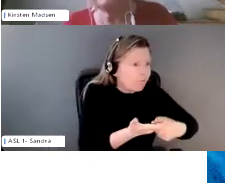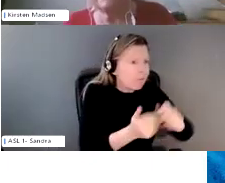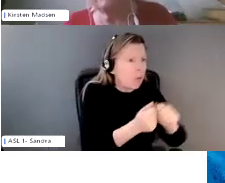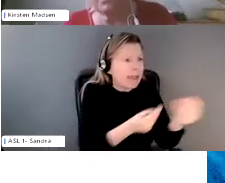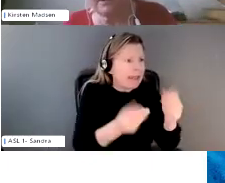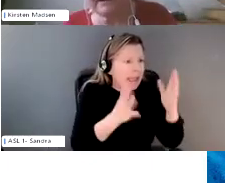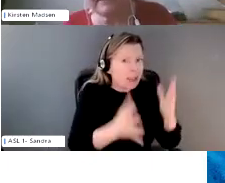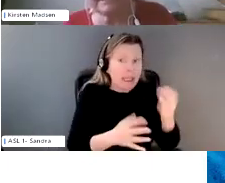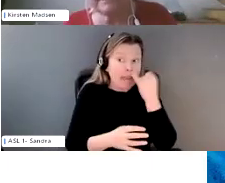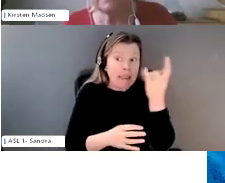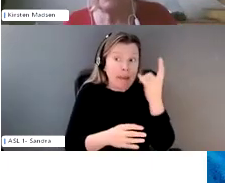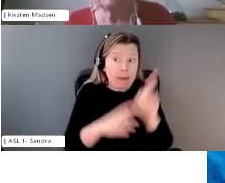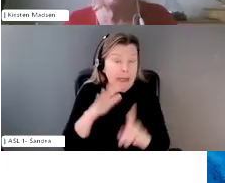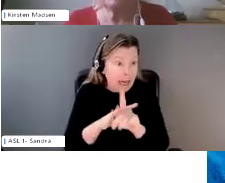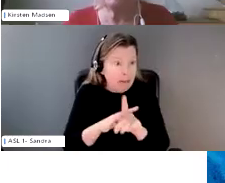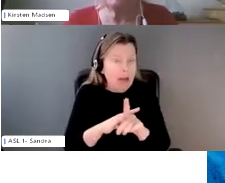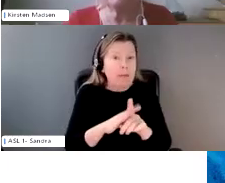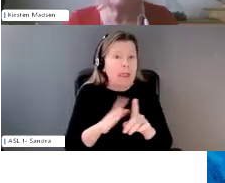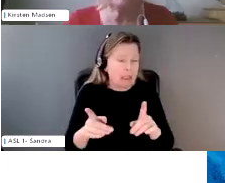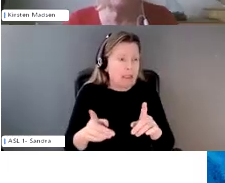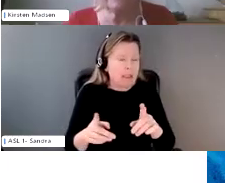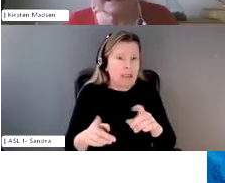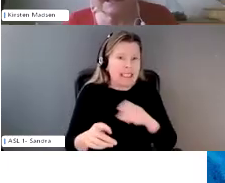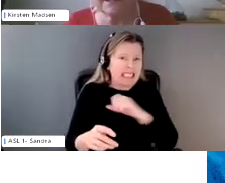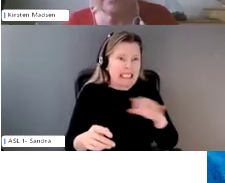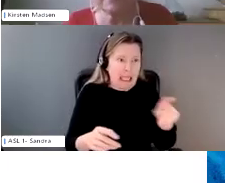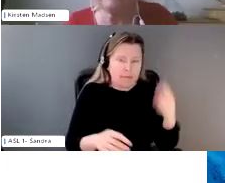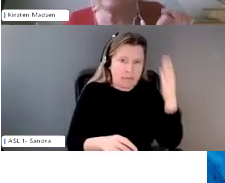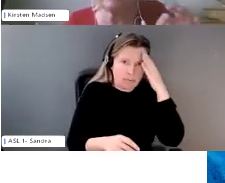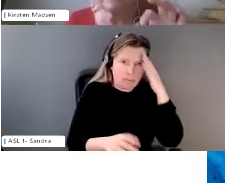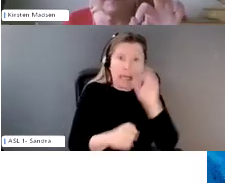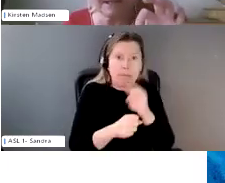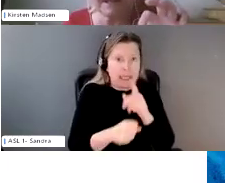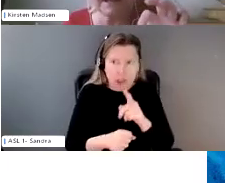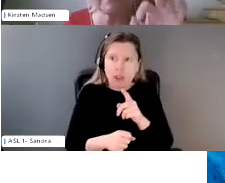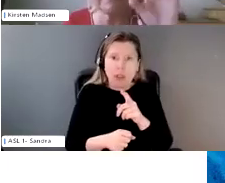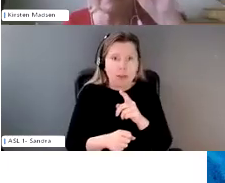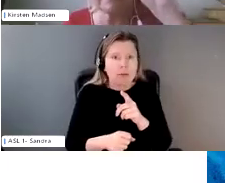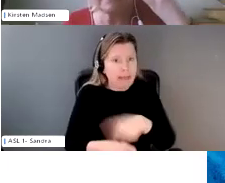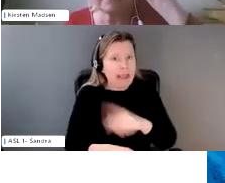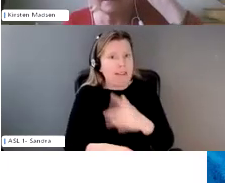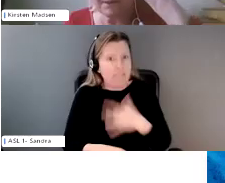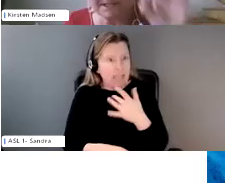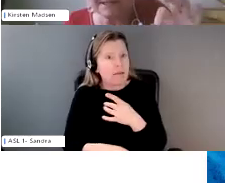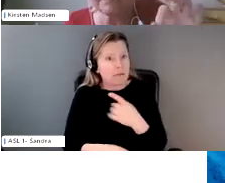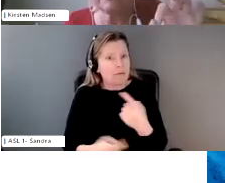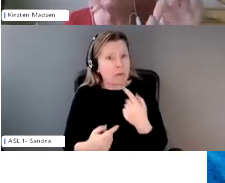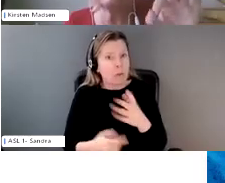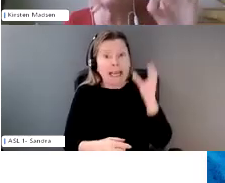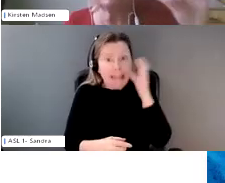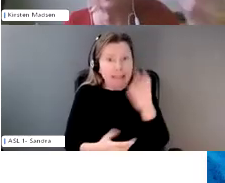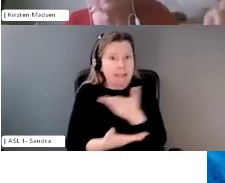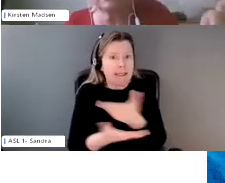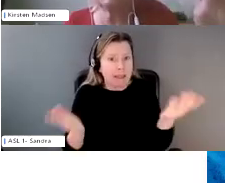the staff were aware of it, so that people felt that they were listened to. And this was something that the